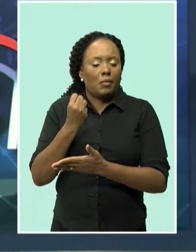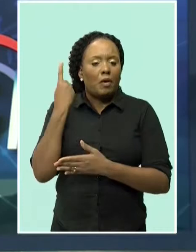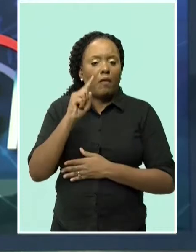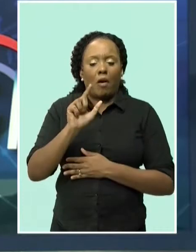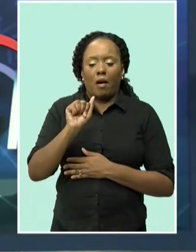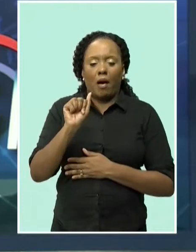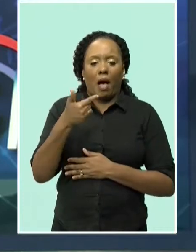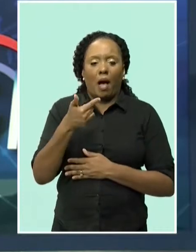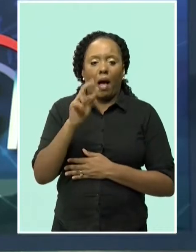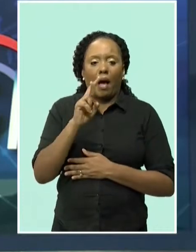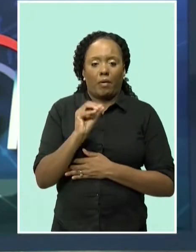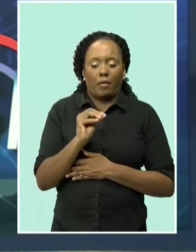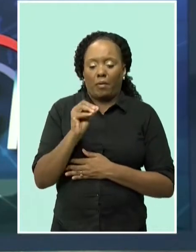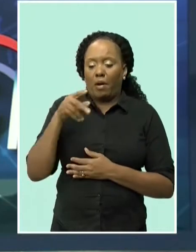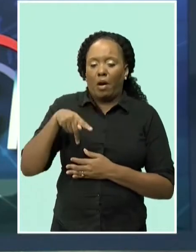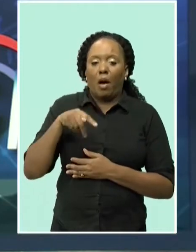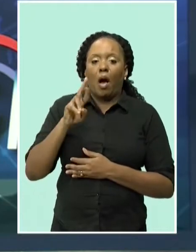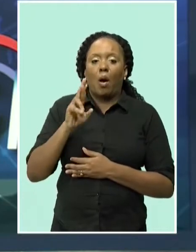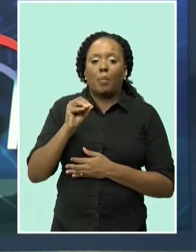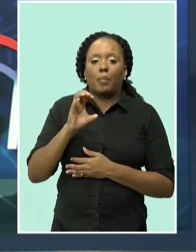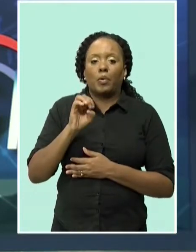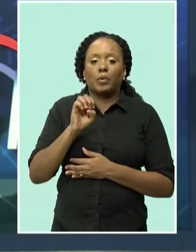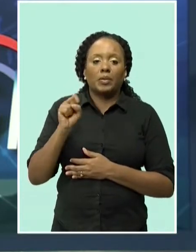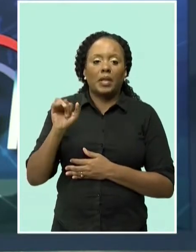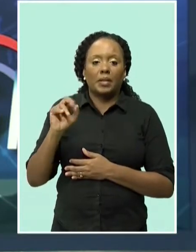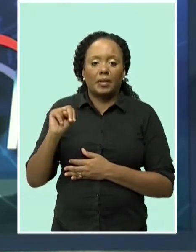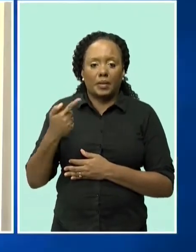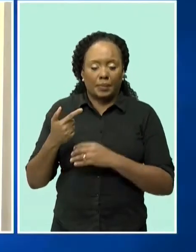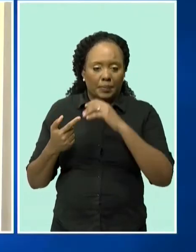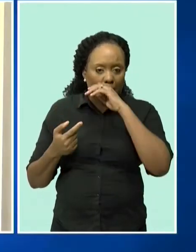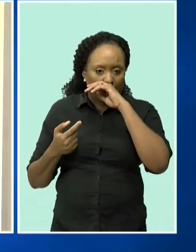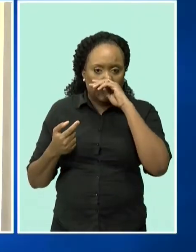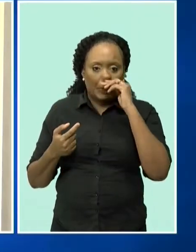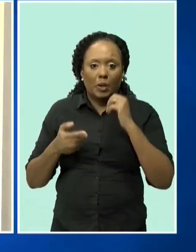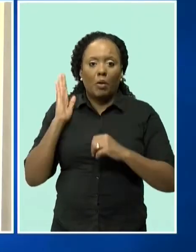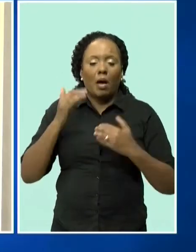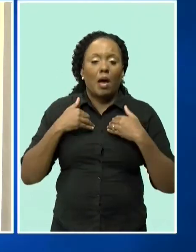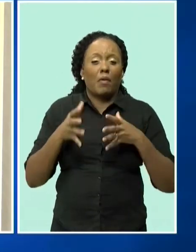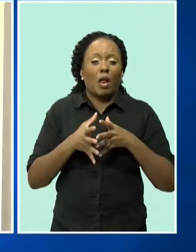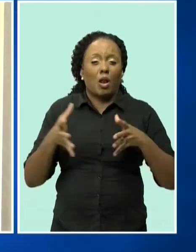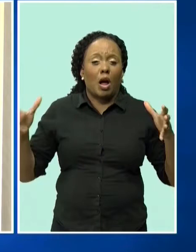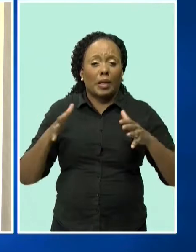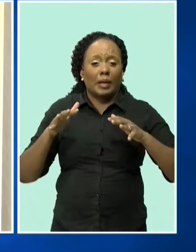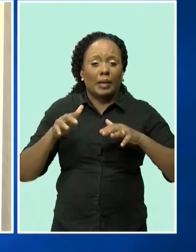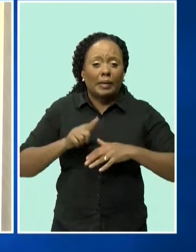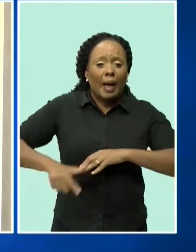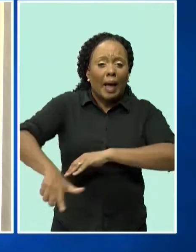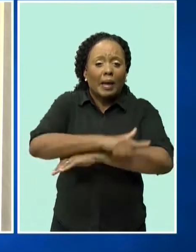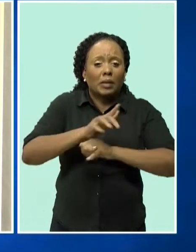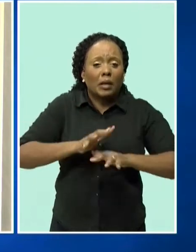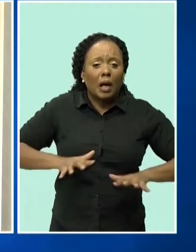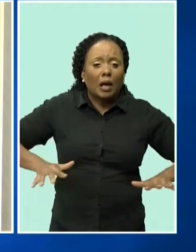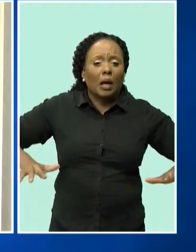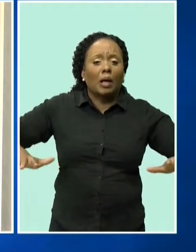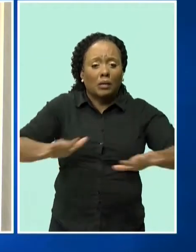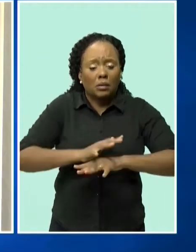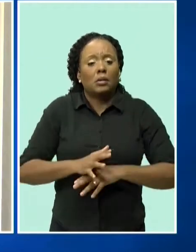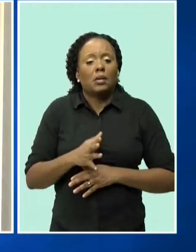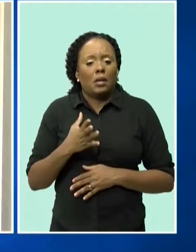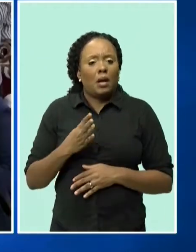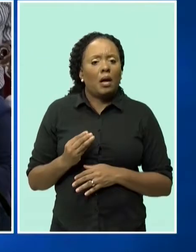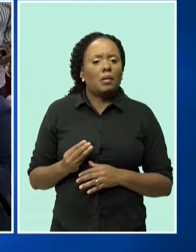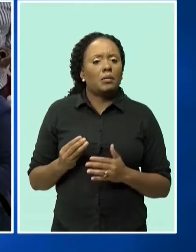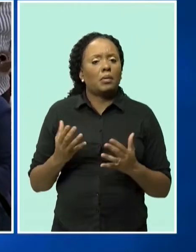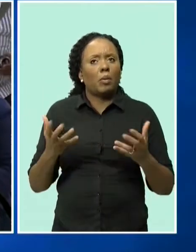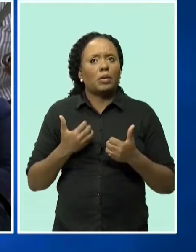agro-processing. He says 900 acres of land will be bought back into agriculture, but linkages with manufacturing should be considered as part of